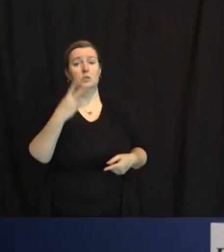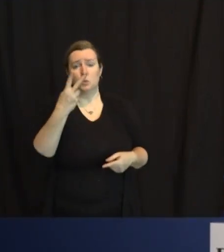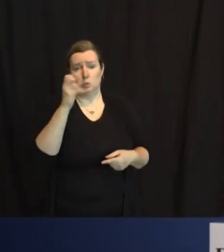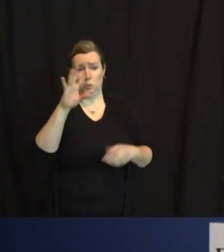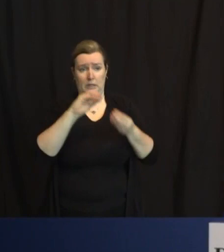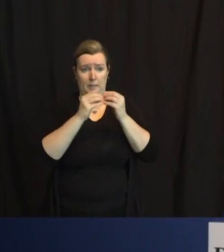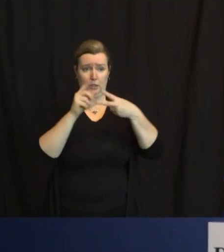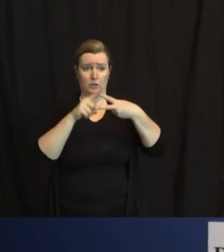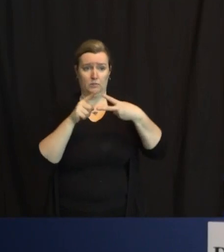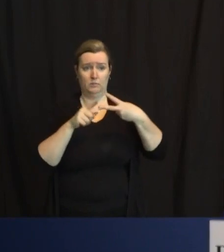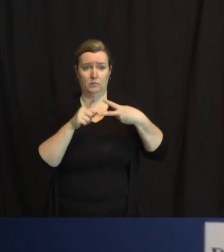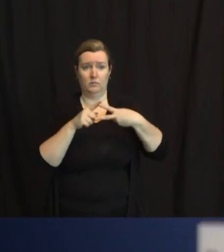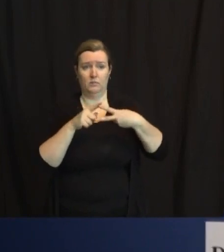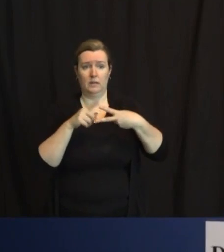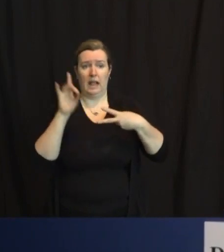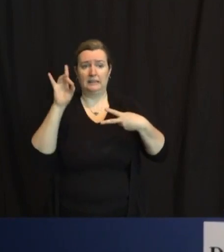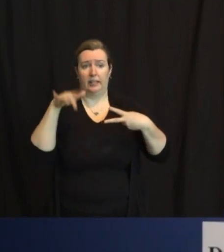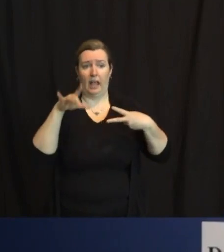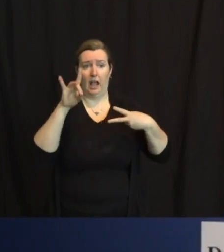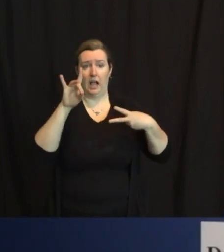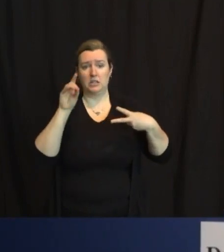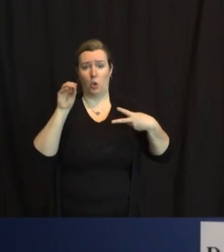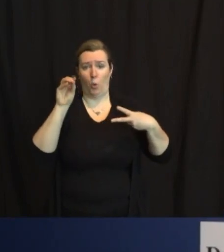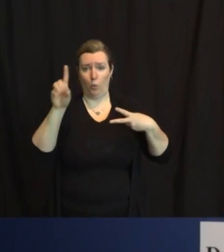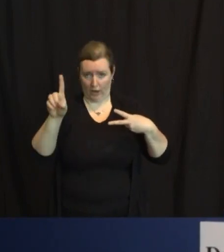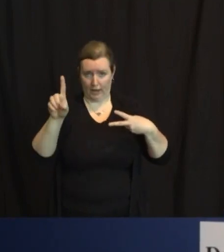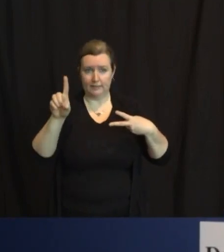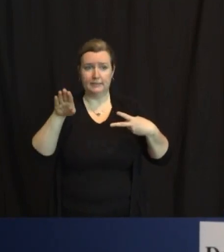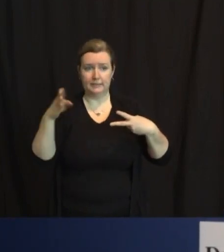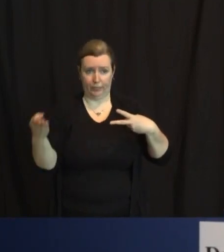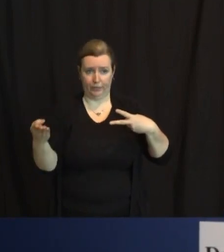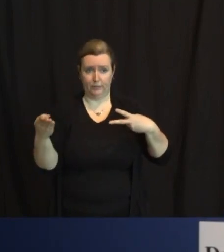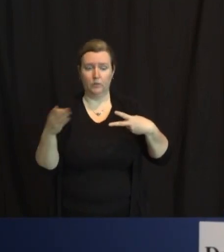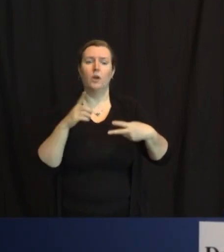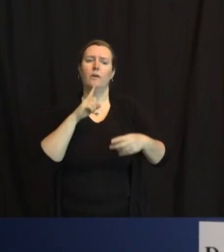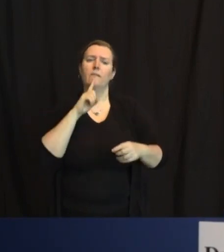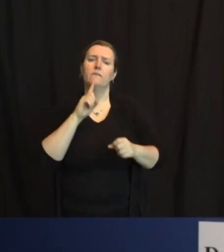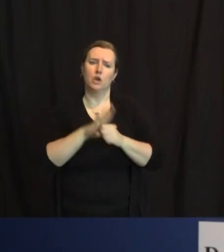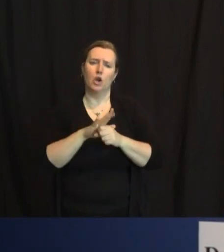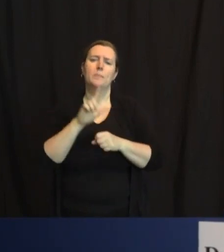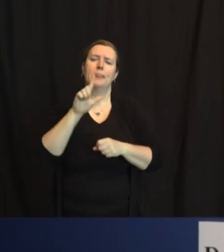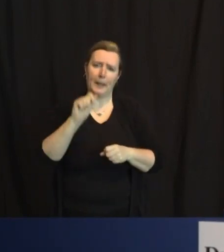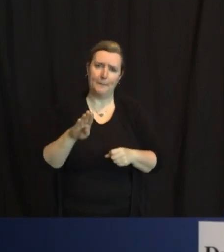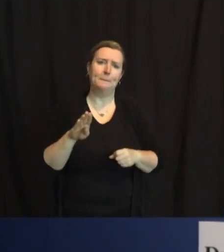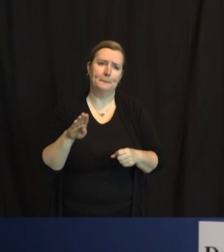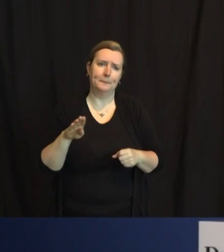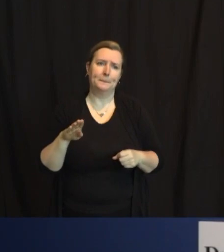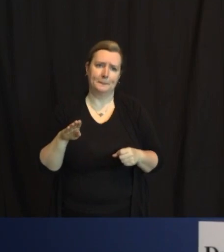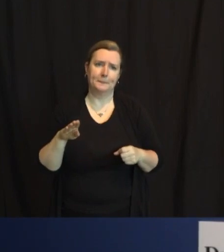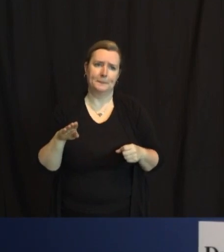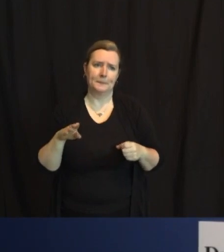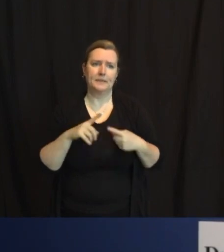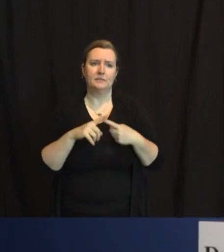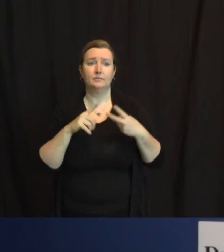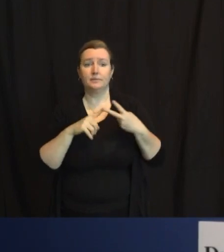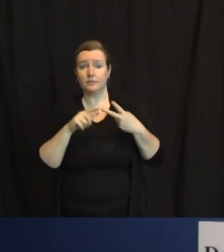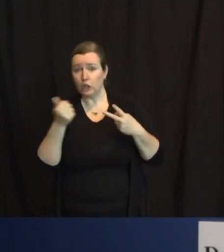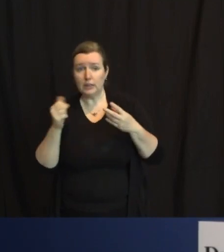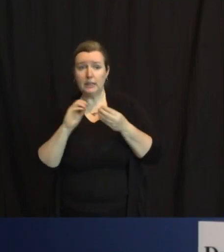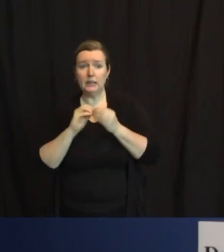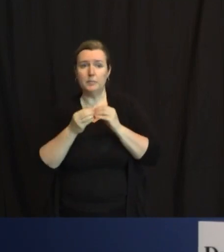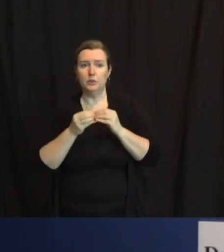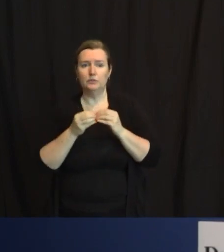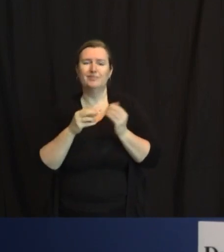example, 8,801 deaths. Those are lab-confirmed deaths. We also report out a number that's related to long-term care facility outbreaks. Today that